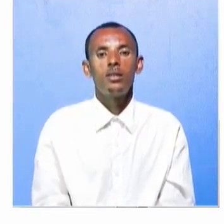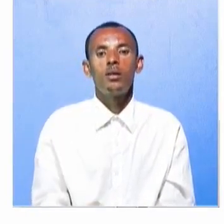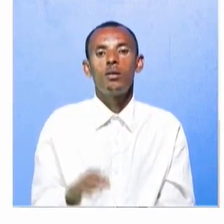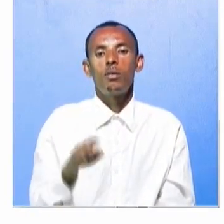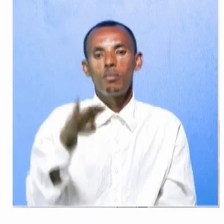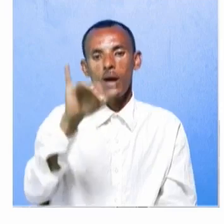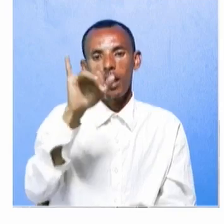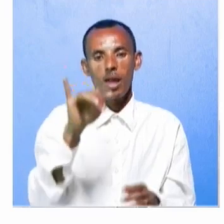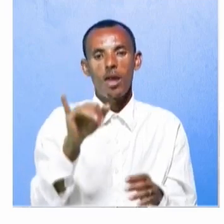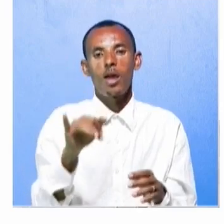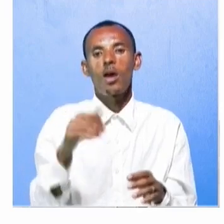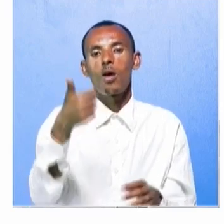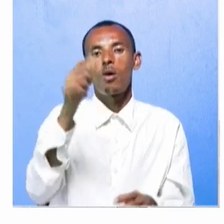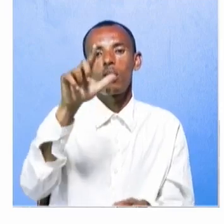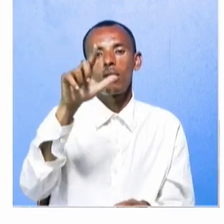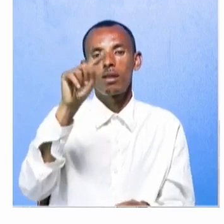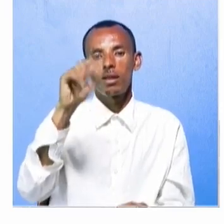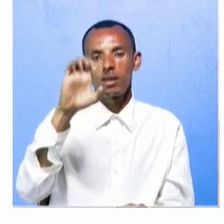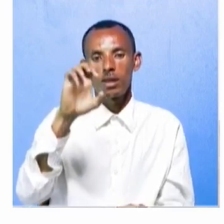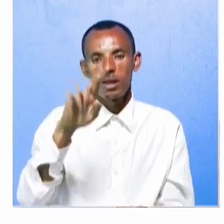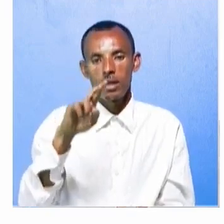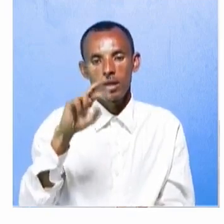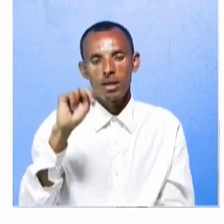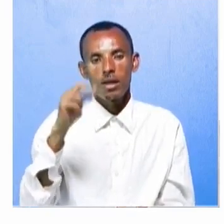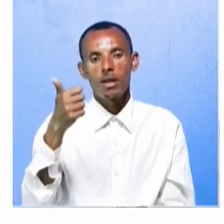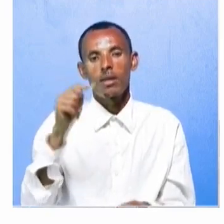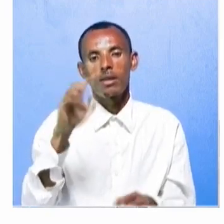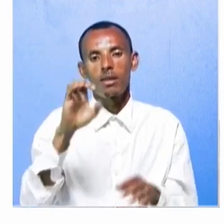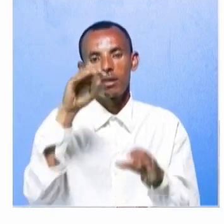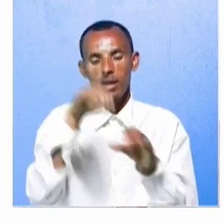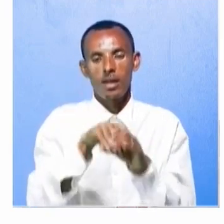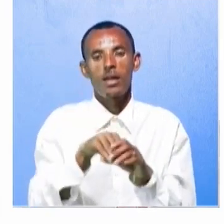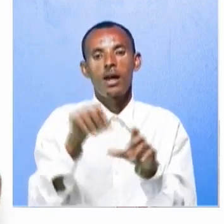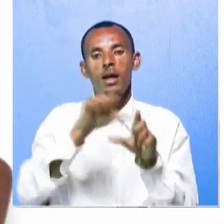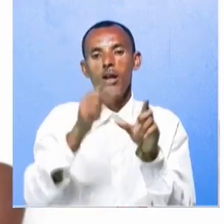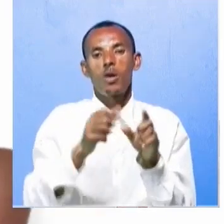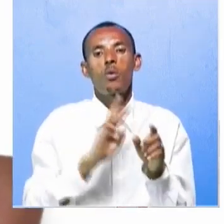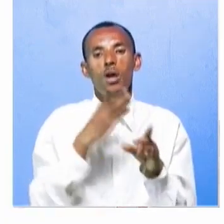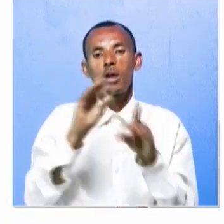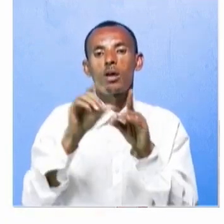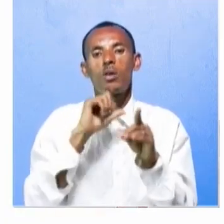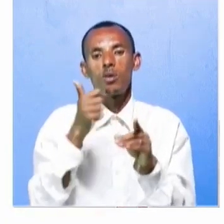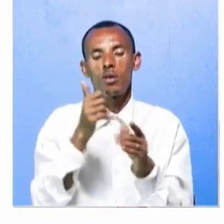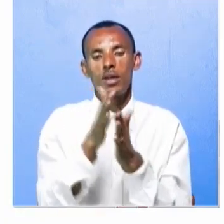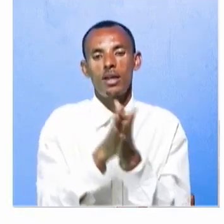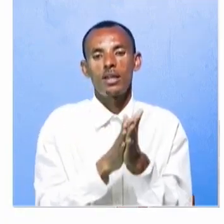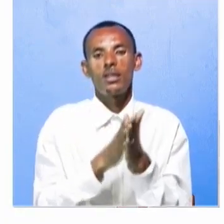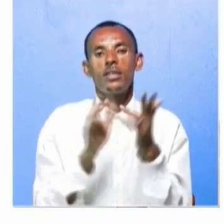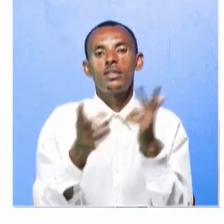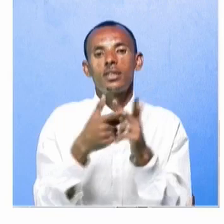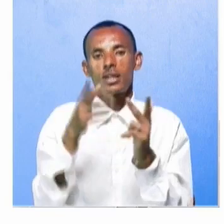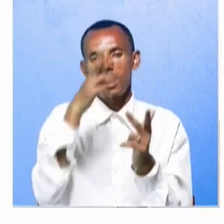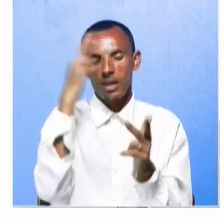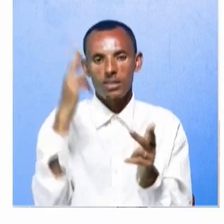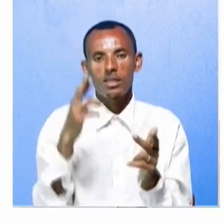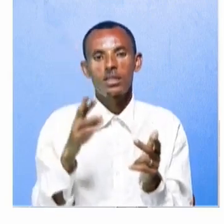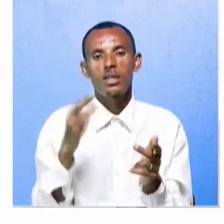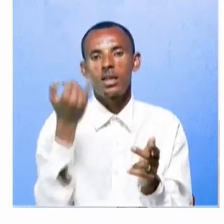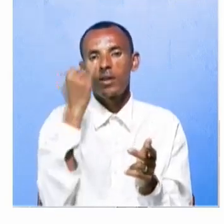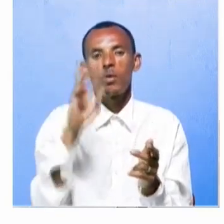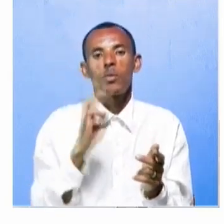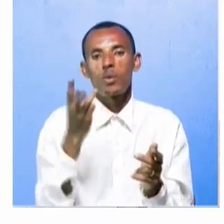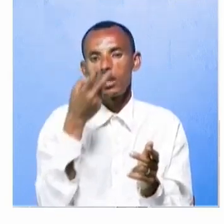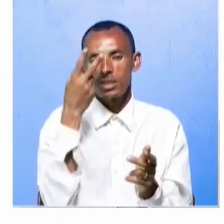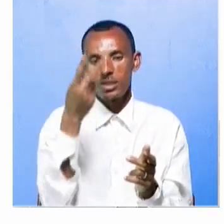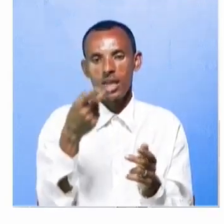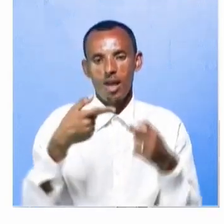alternate interior angles. We don't need the third case, but if you take these two